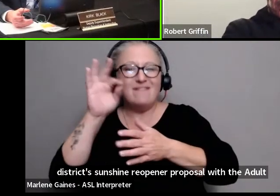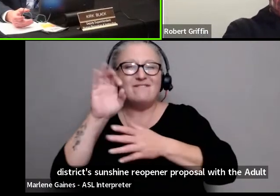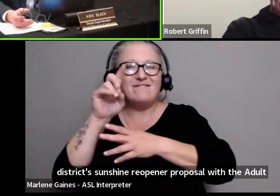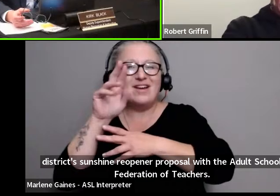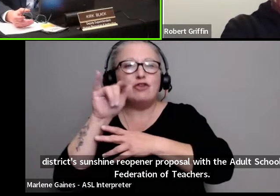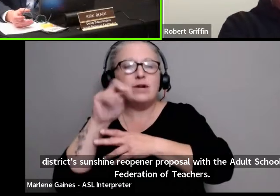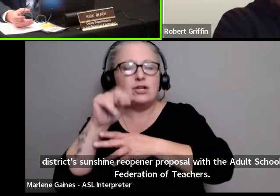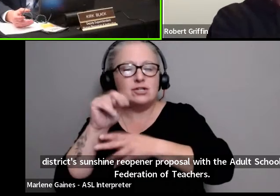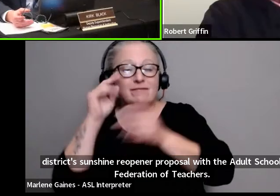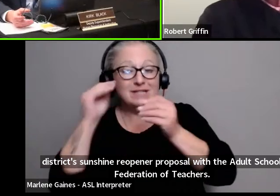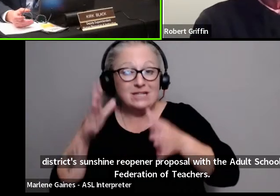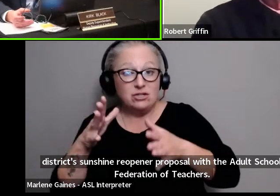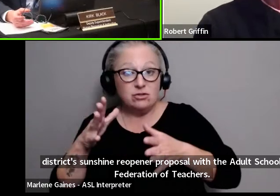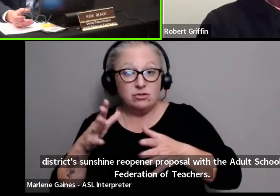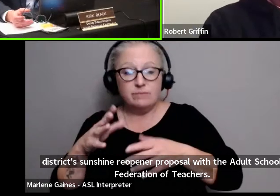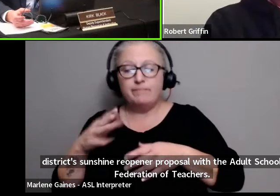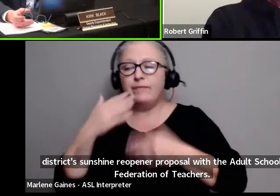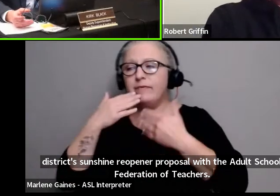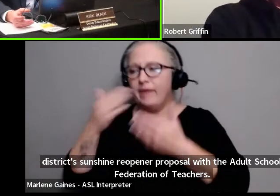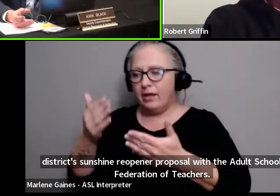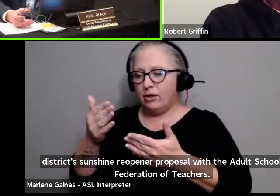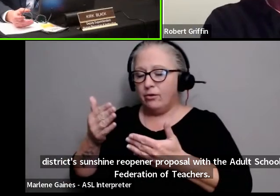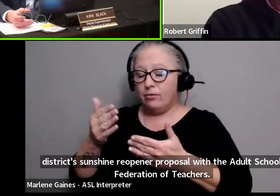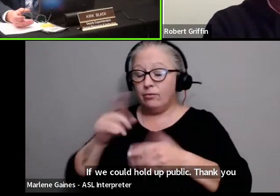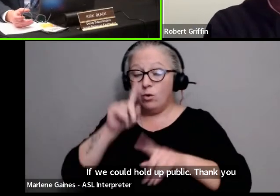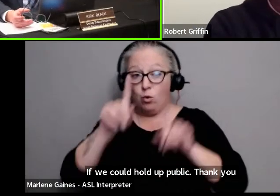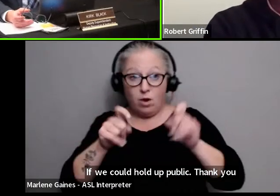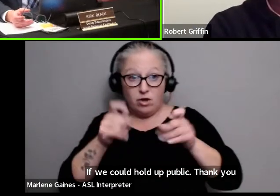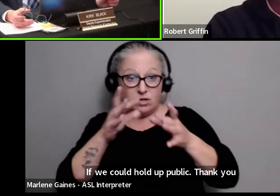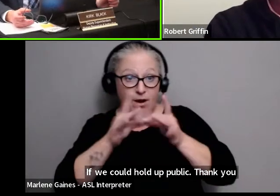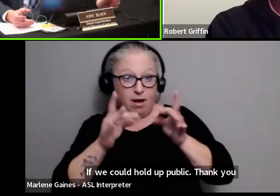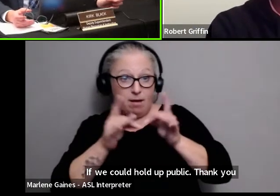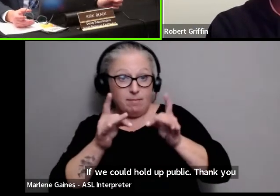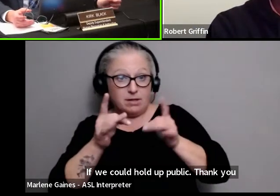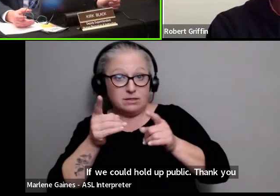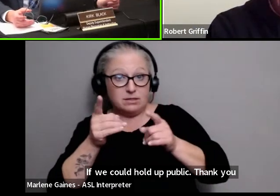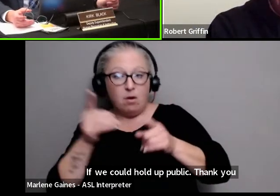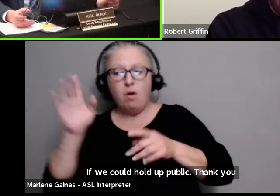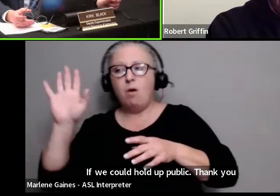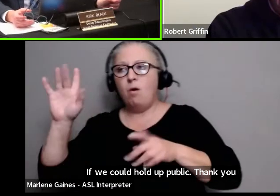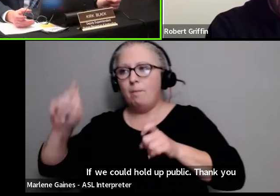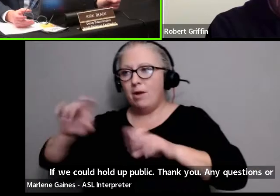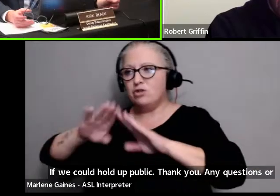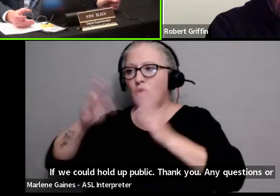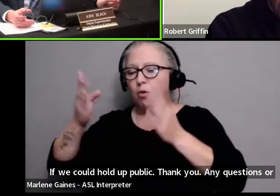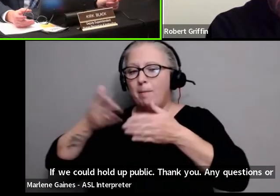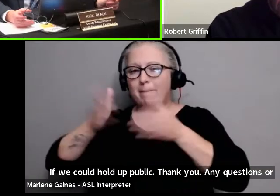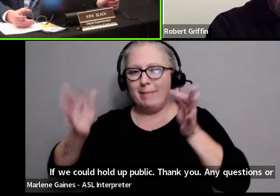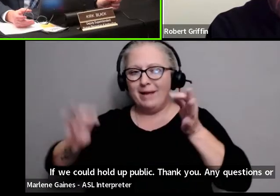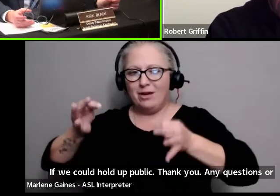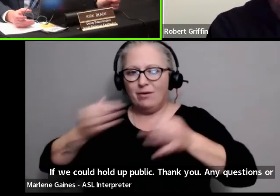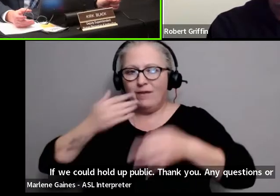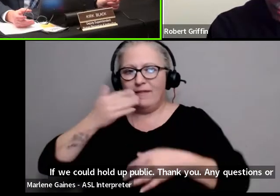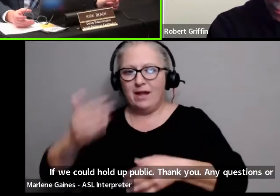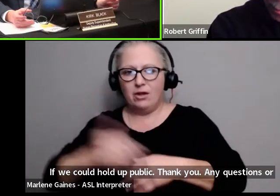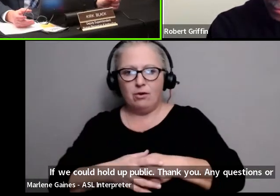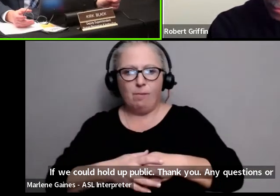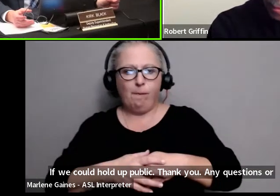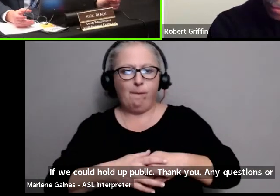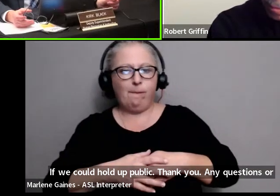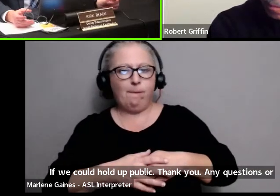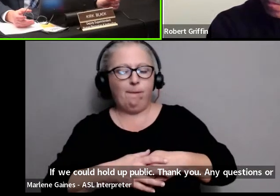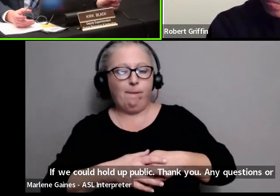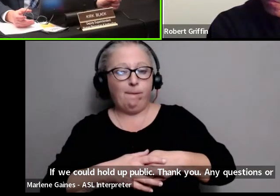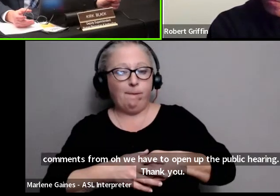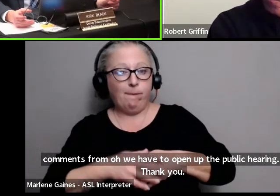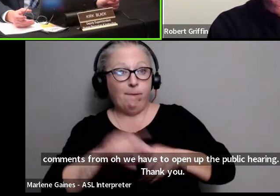hold a public. Thank you. Any questions or comments from? We're gonna. Oh, we have to have open to up the close, public yeah, hearing. Thank yeah. you. All right. Are